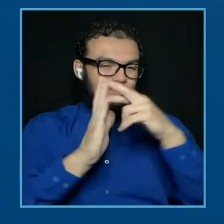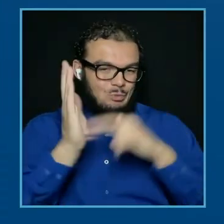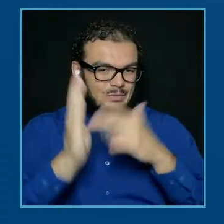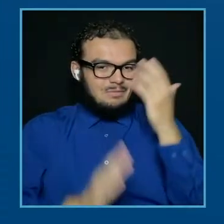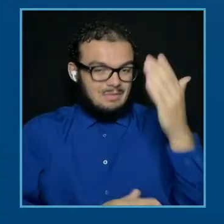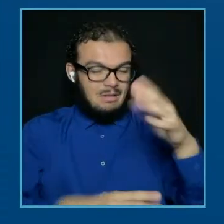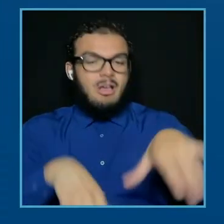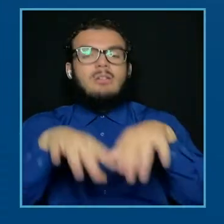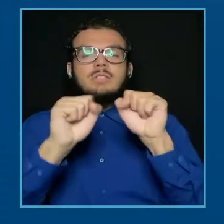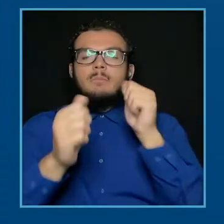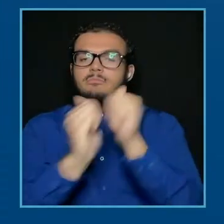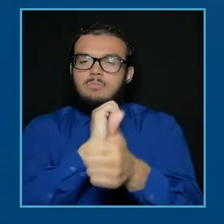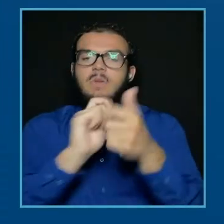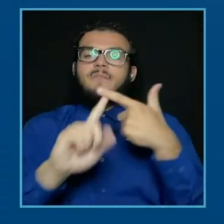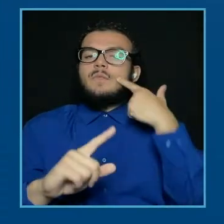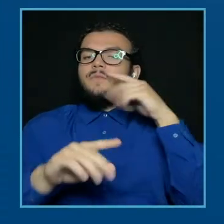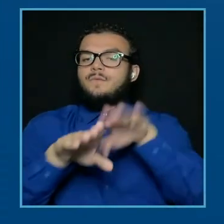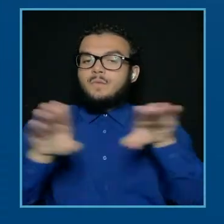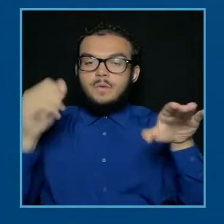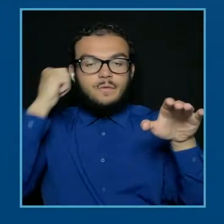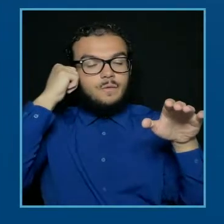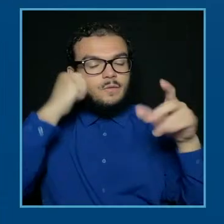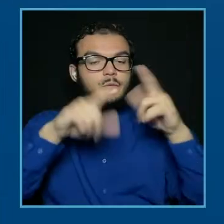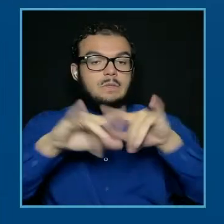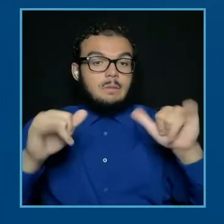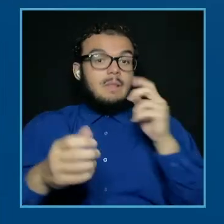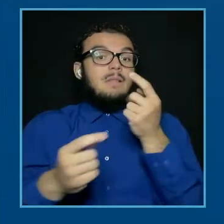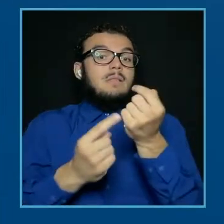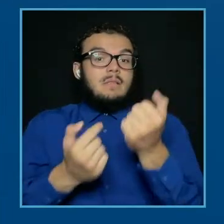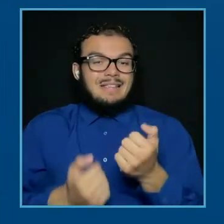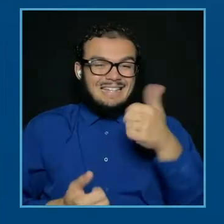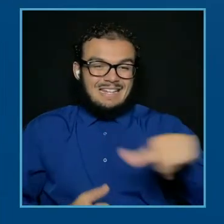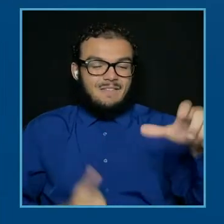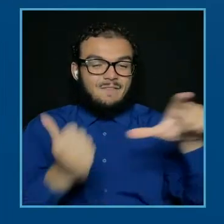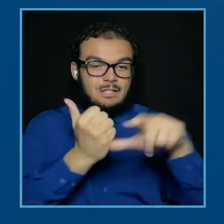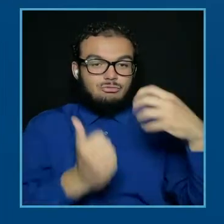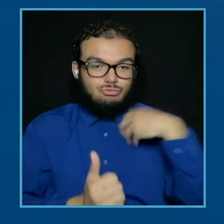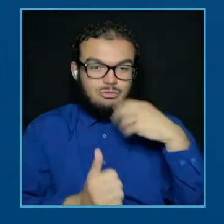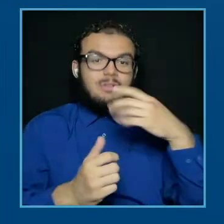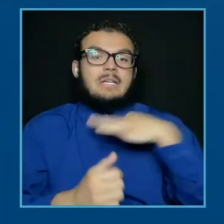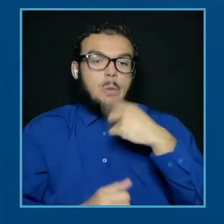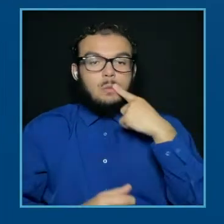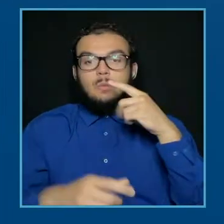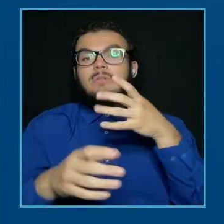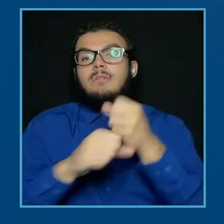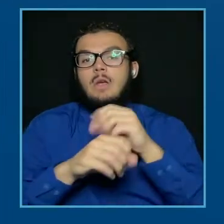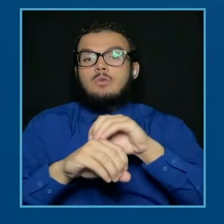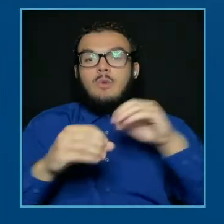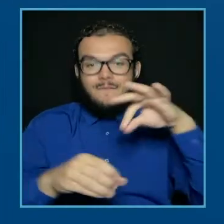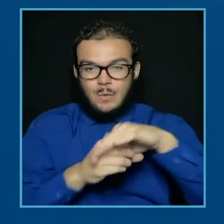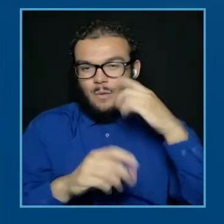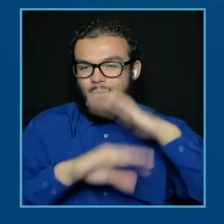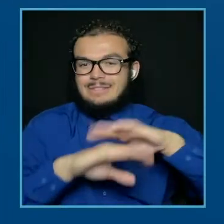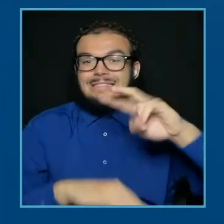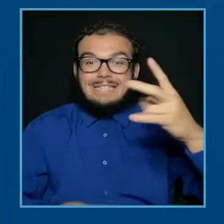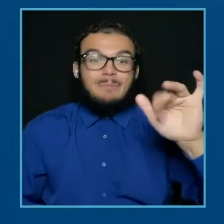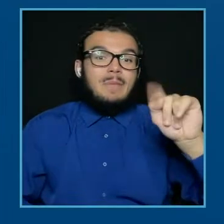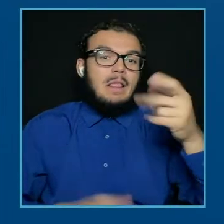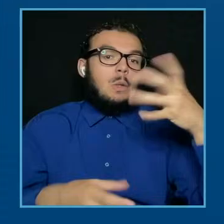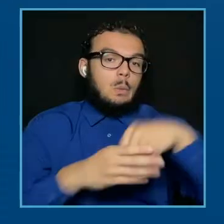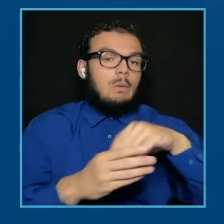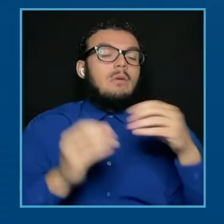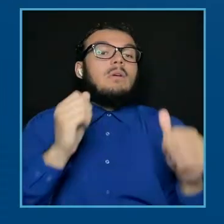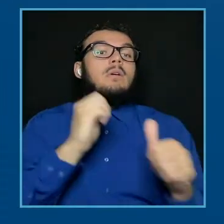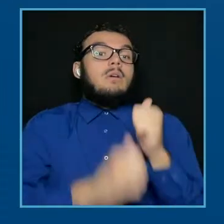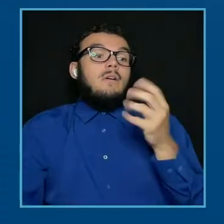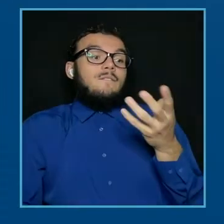from the floor to allow for the simultaneous elimination of any vice chair candidate who had received no votes on the second ballot, as well as the remaining lowest 4 vote